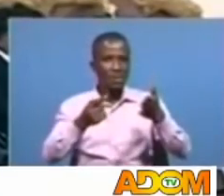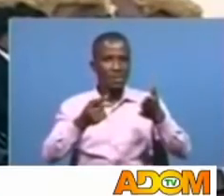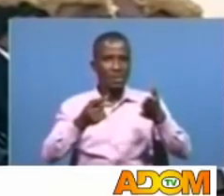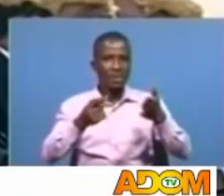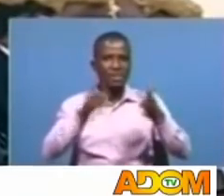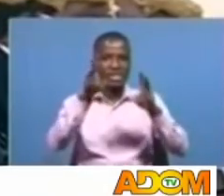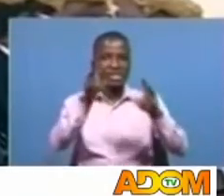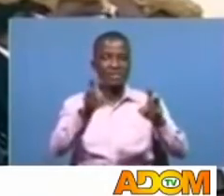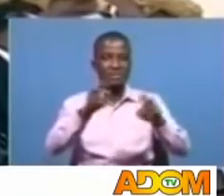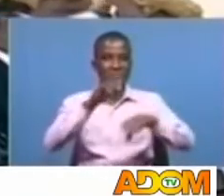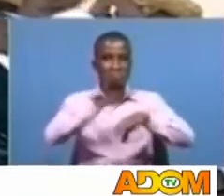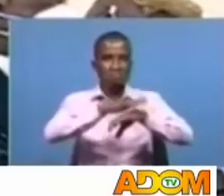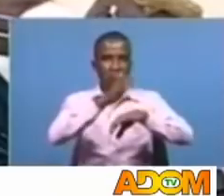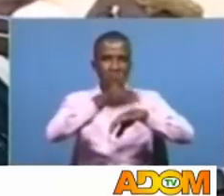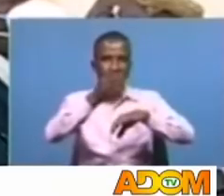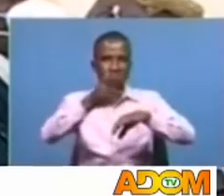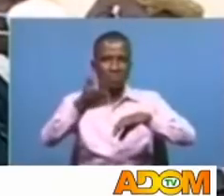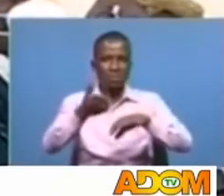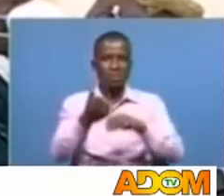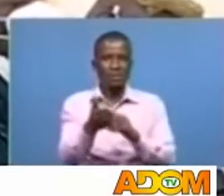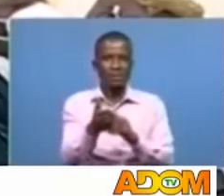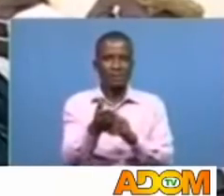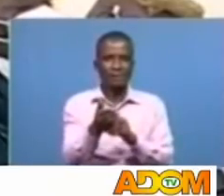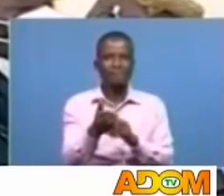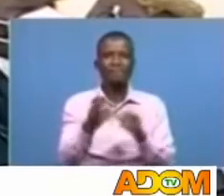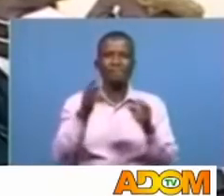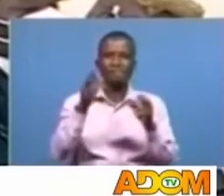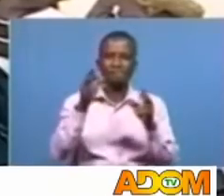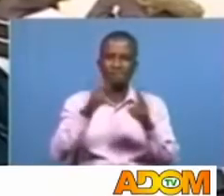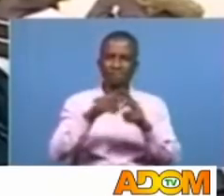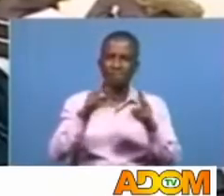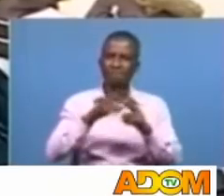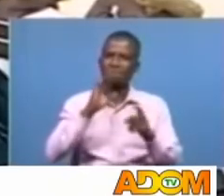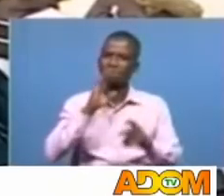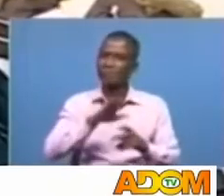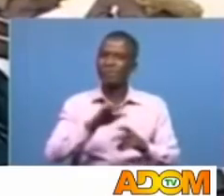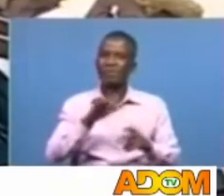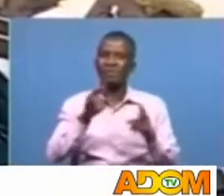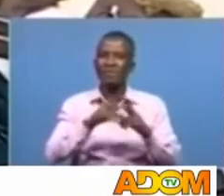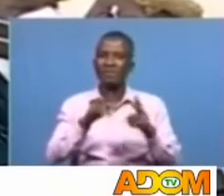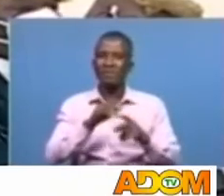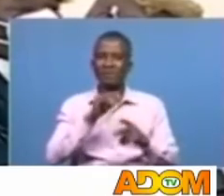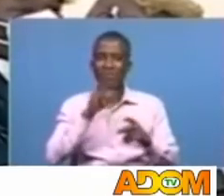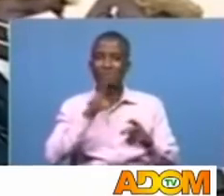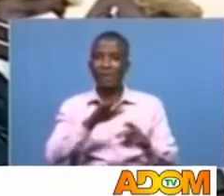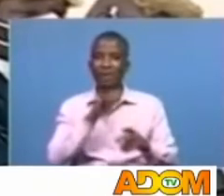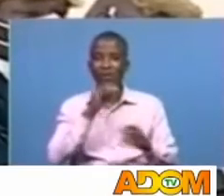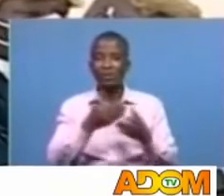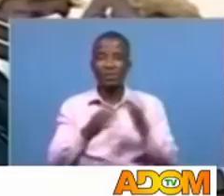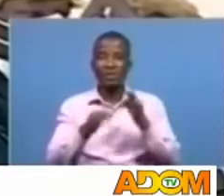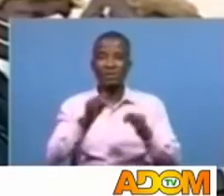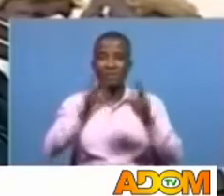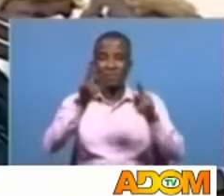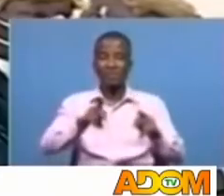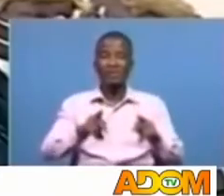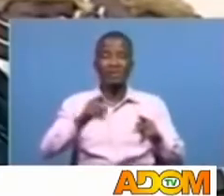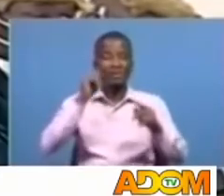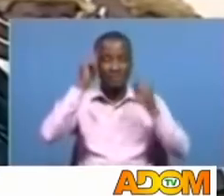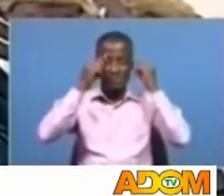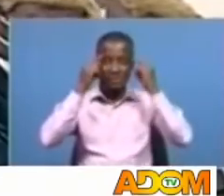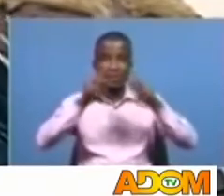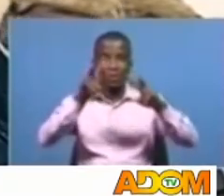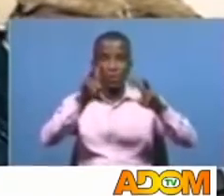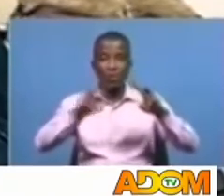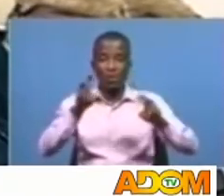decided cases of this court on review, it is immaterial if the applicant for a review considers the